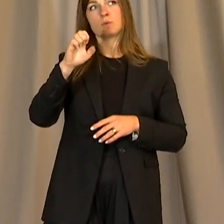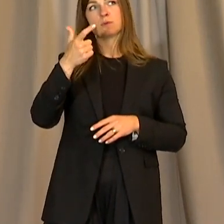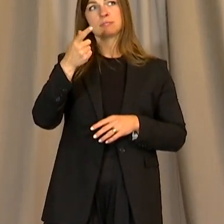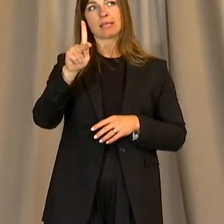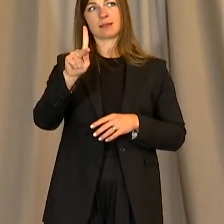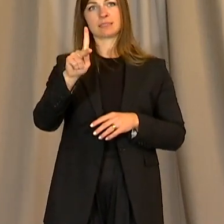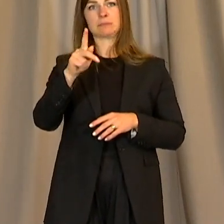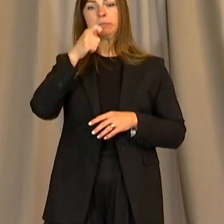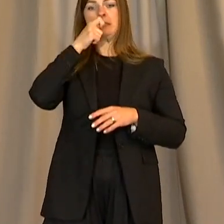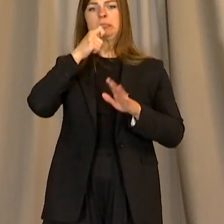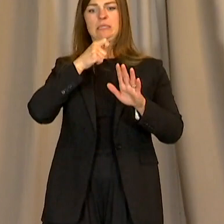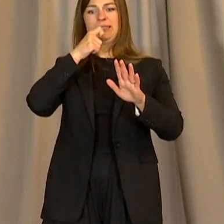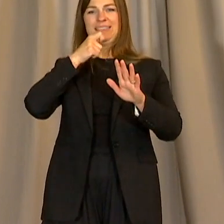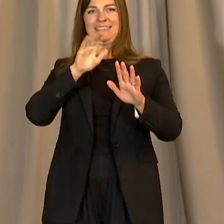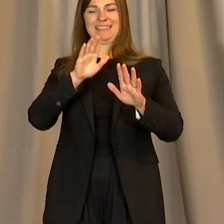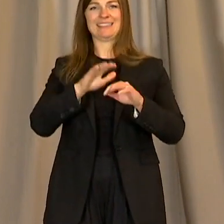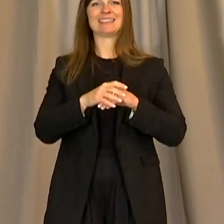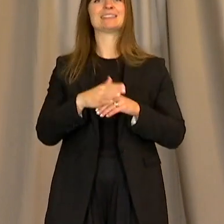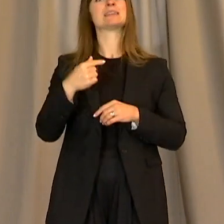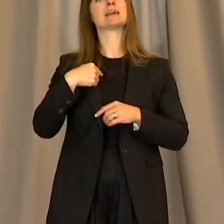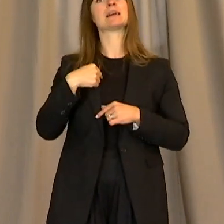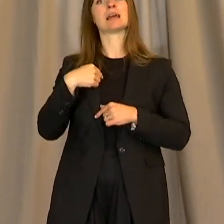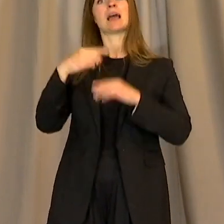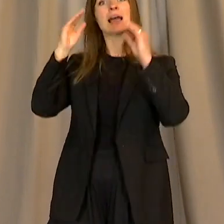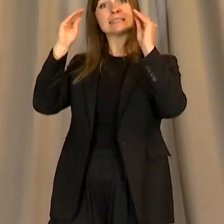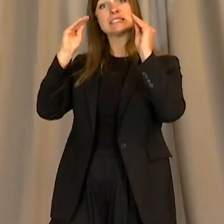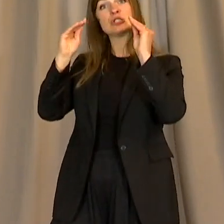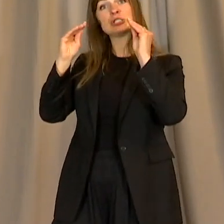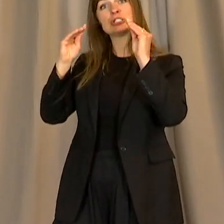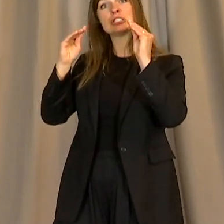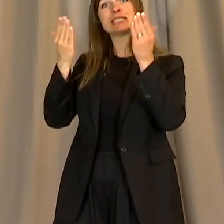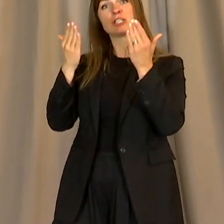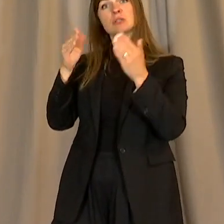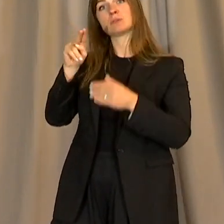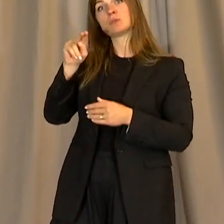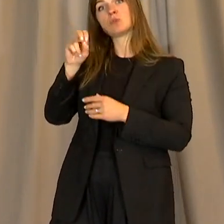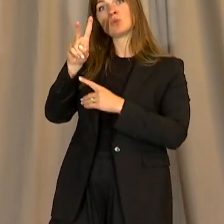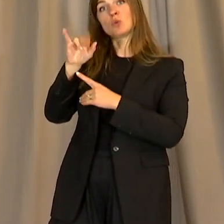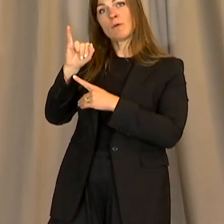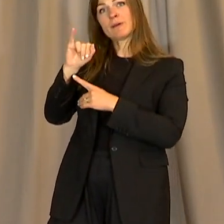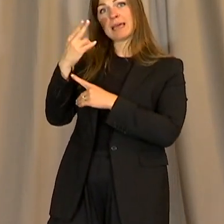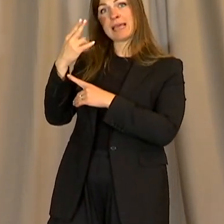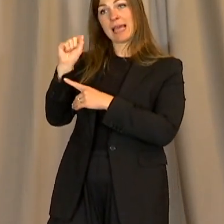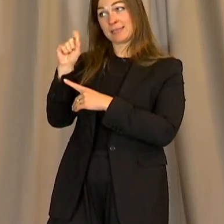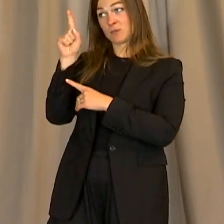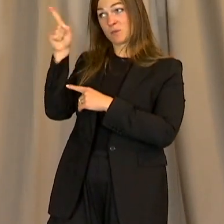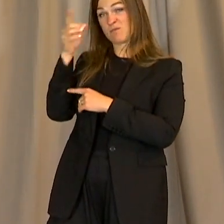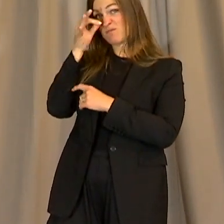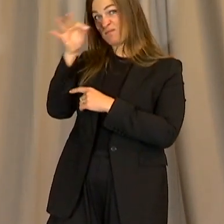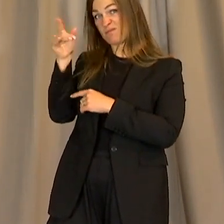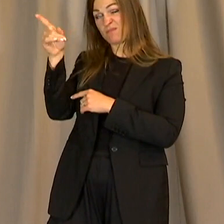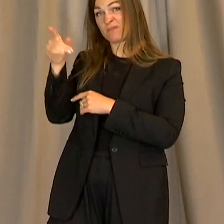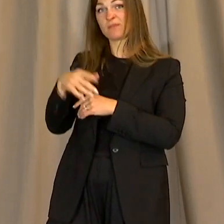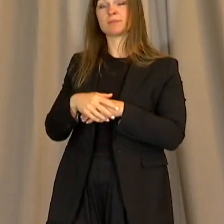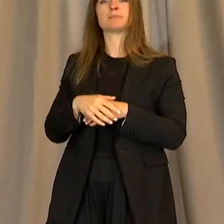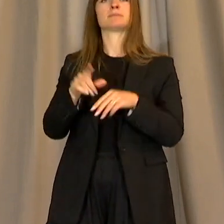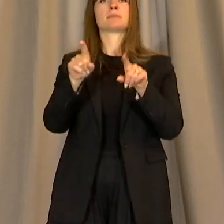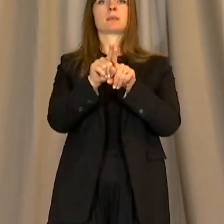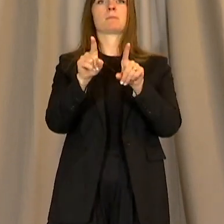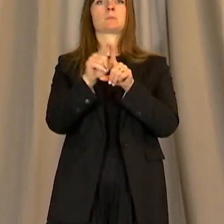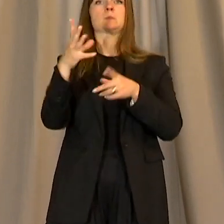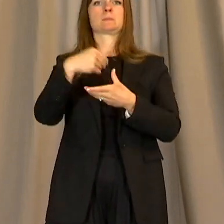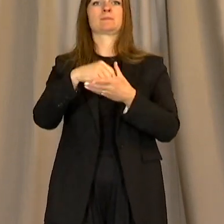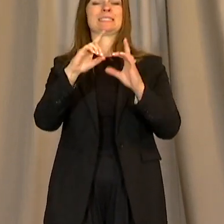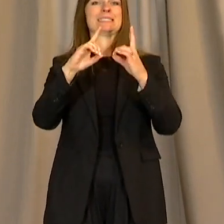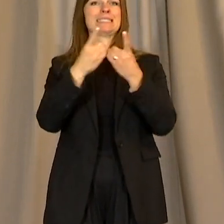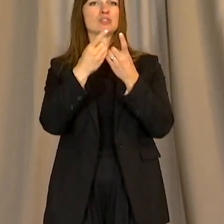Too close to my face. I am a teacher over here at Novi High School, and I'm also on the district